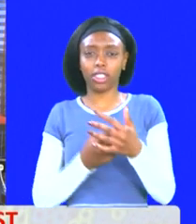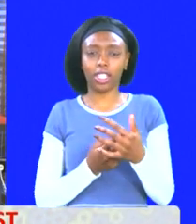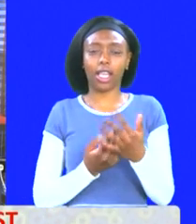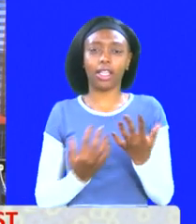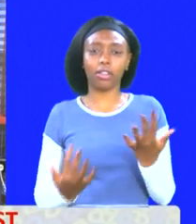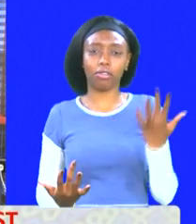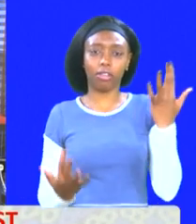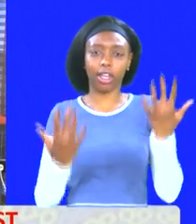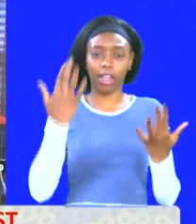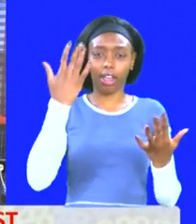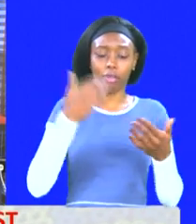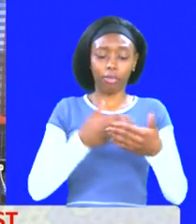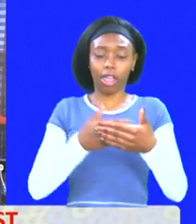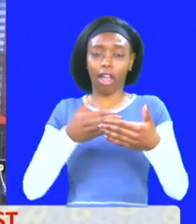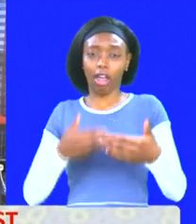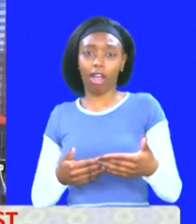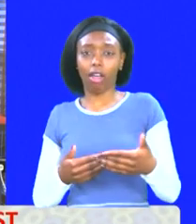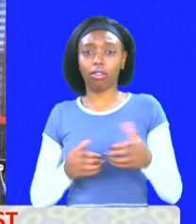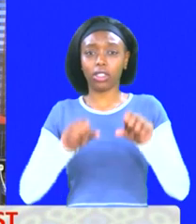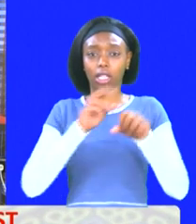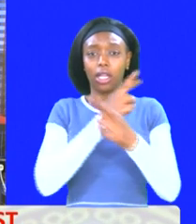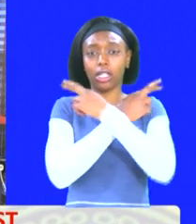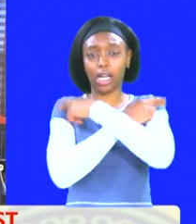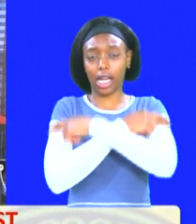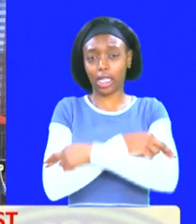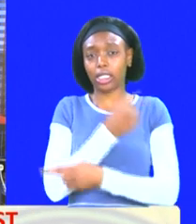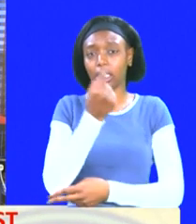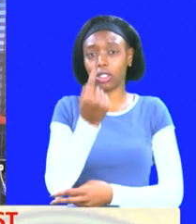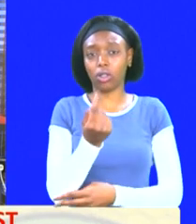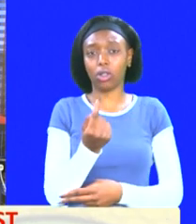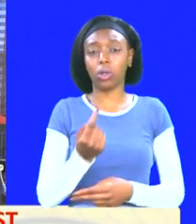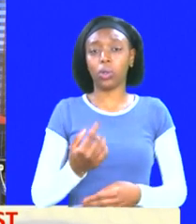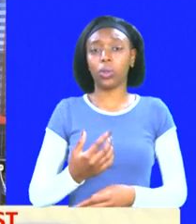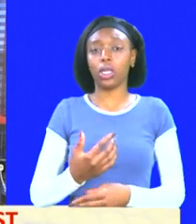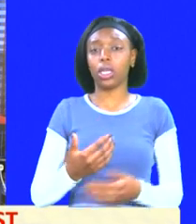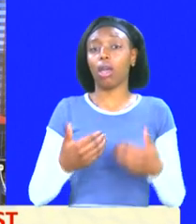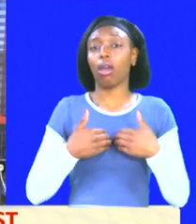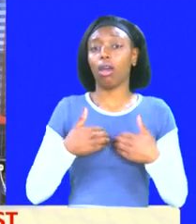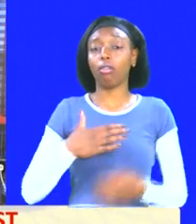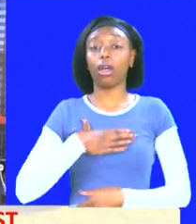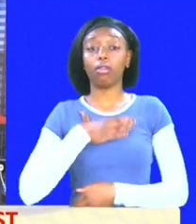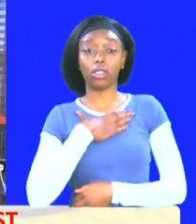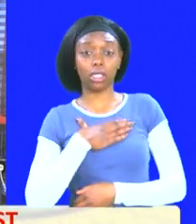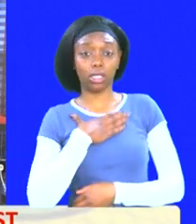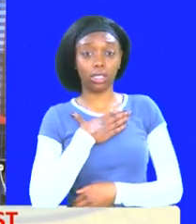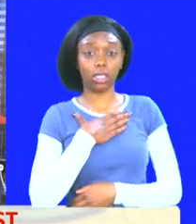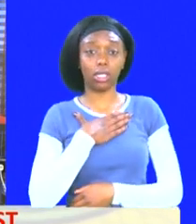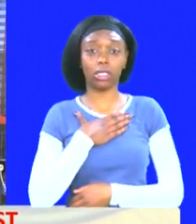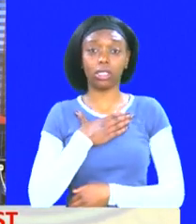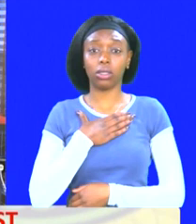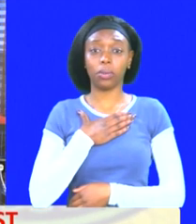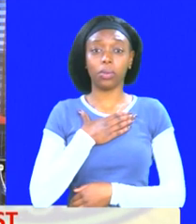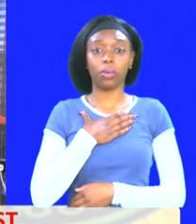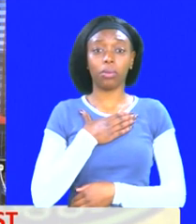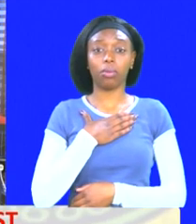Where after the break we're going to be coming with our hype man here on the Reggae Fest. And this is how now we've prepared some